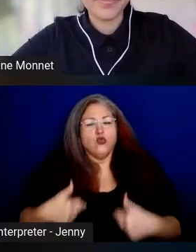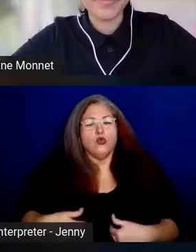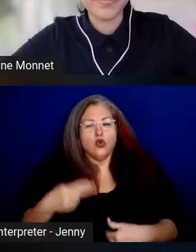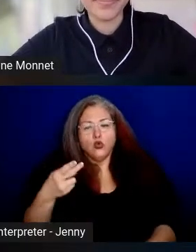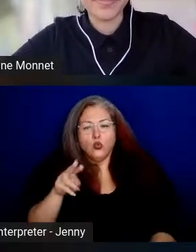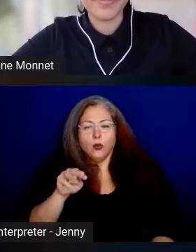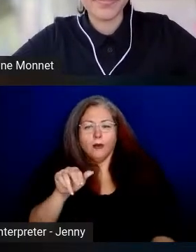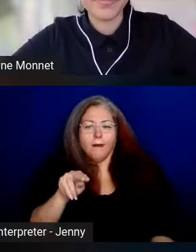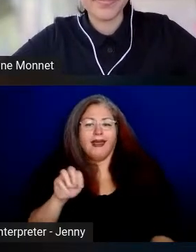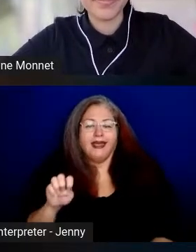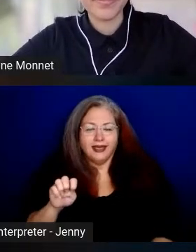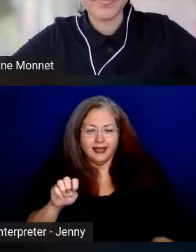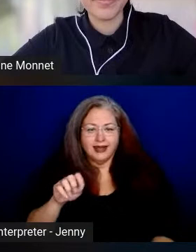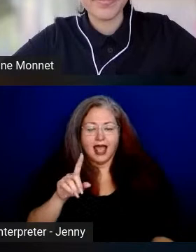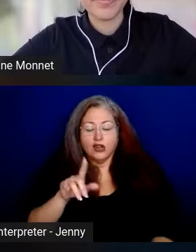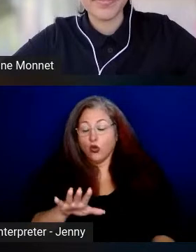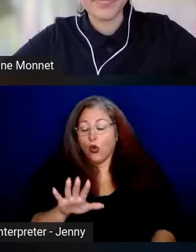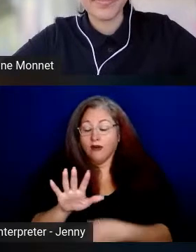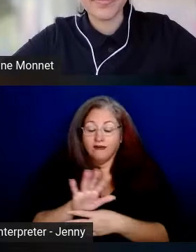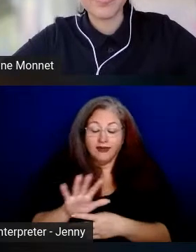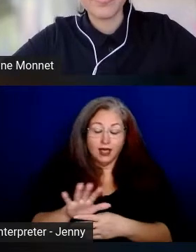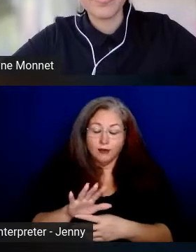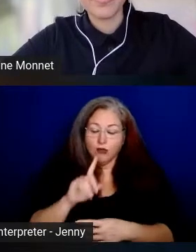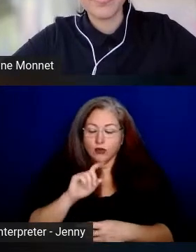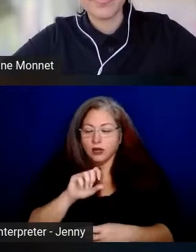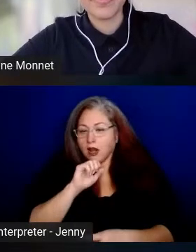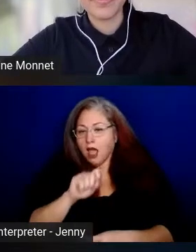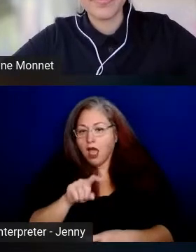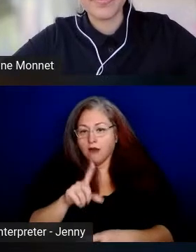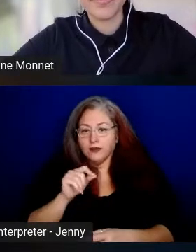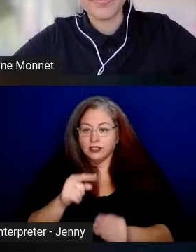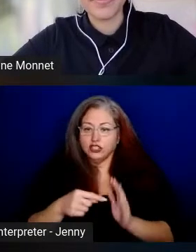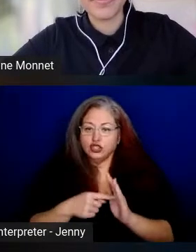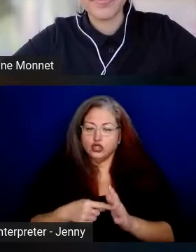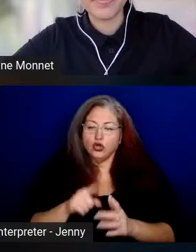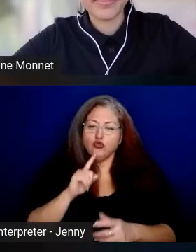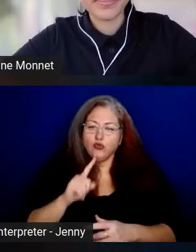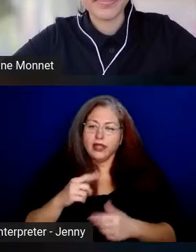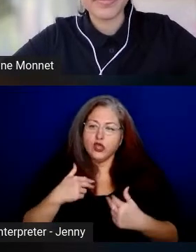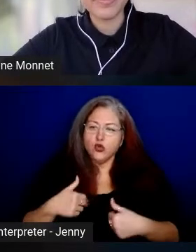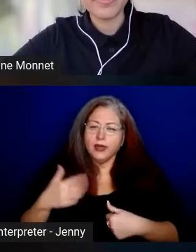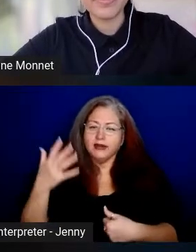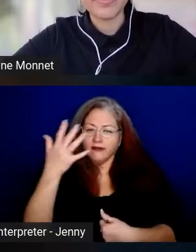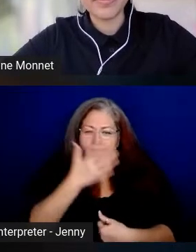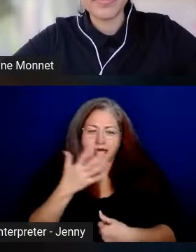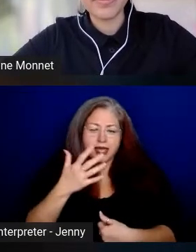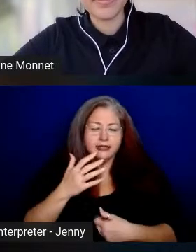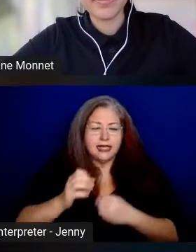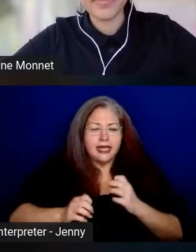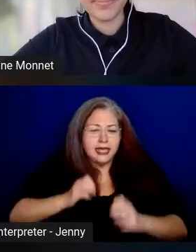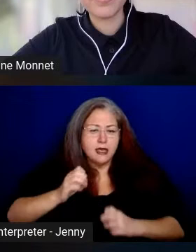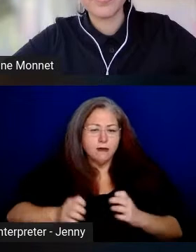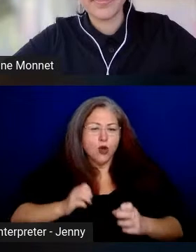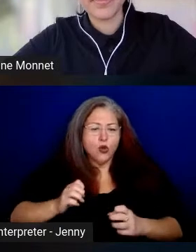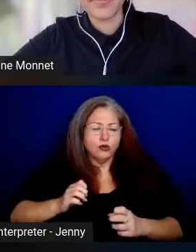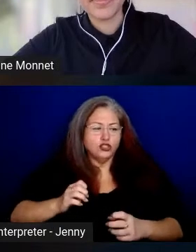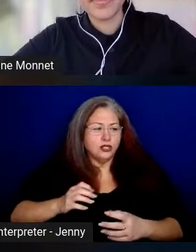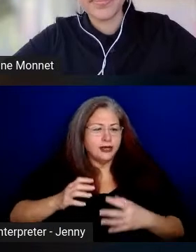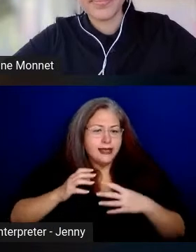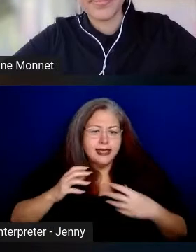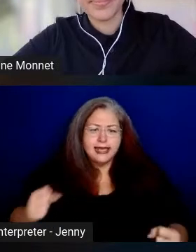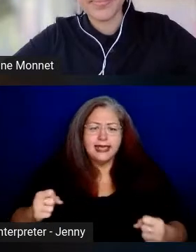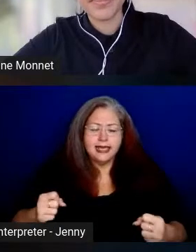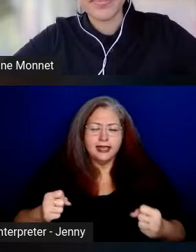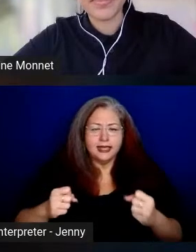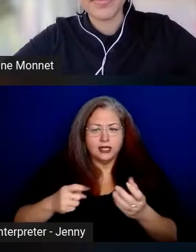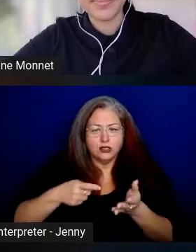are doing, both in documentary and fiction, to really bring human face, human emotion and experience and healing into this conversation